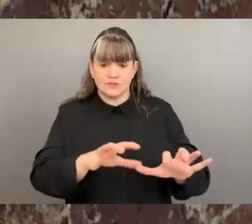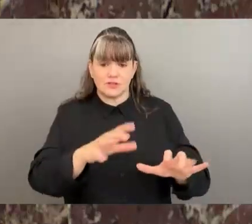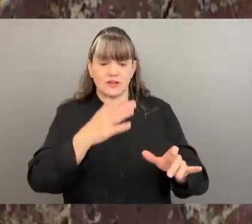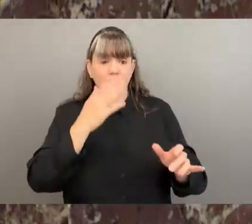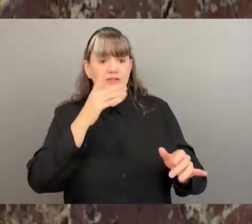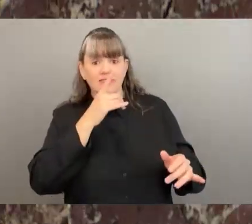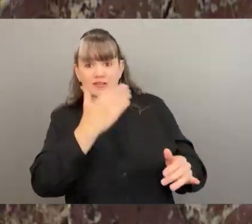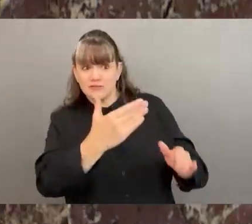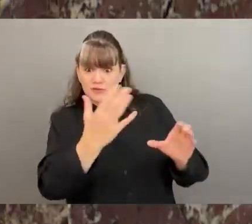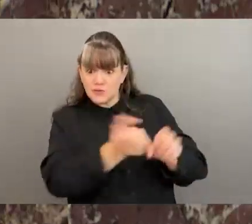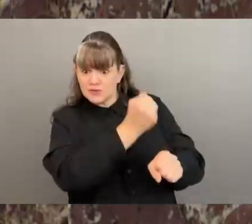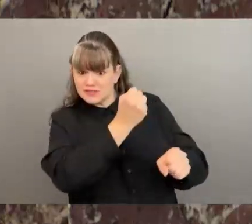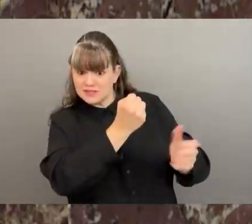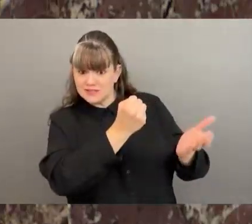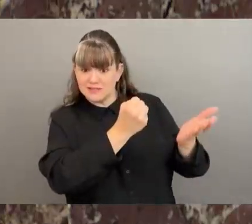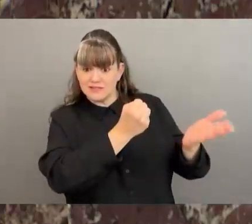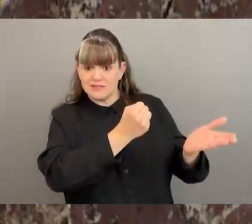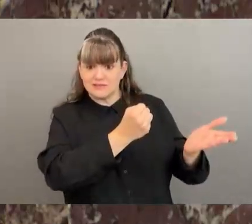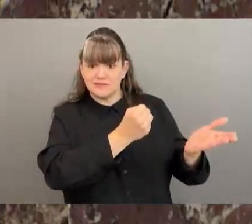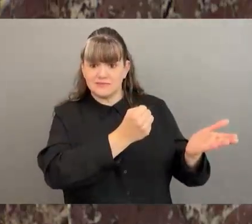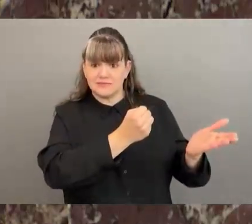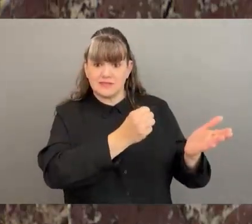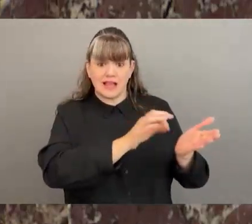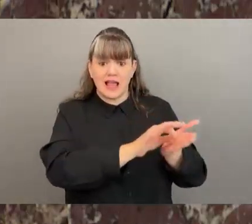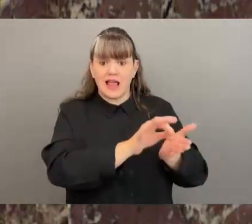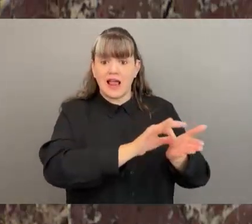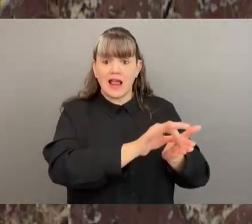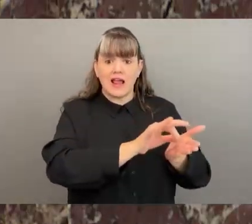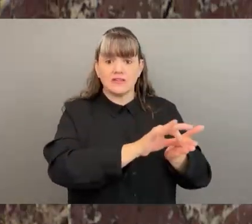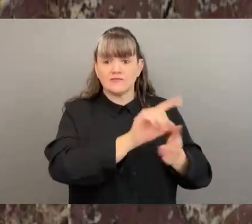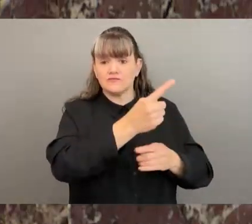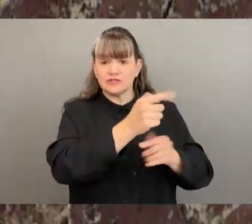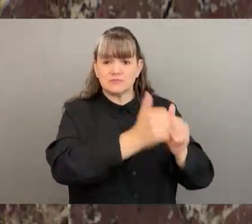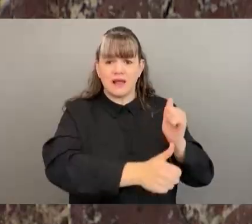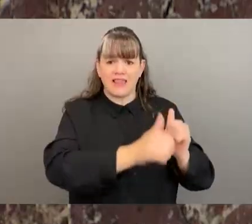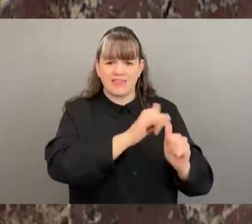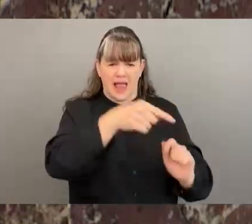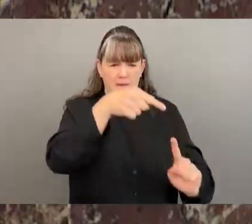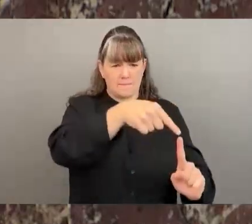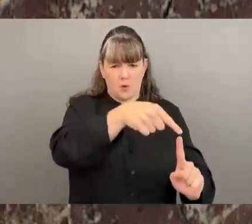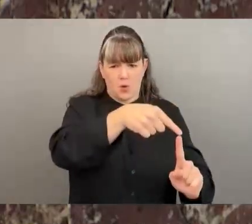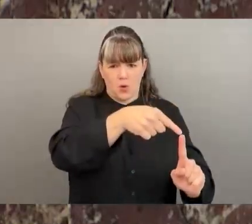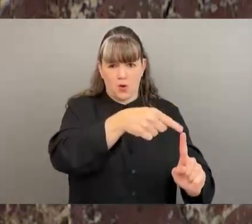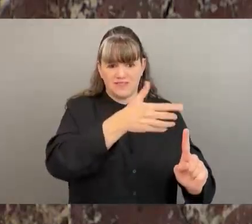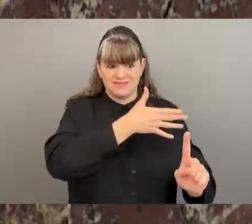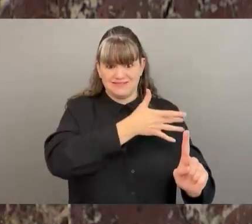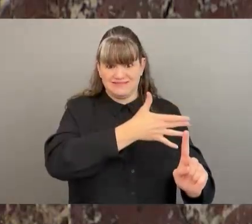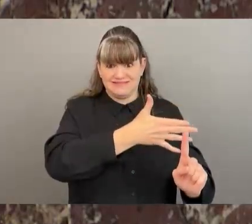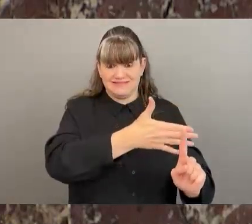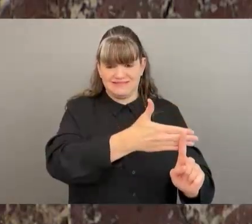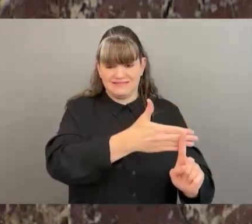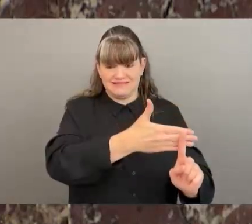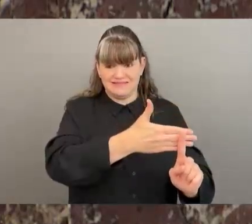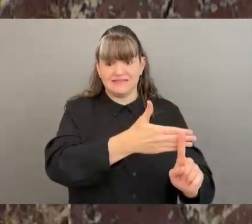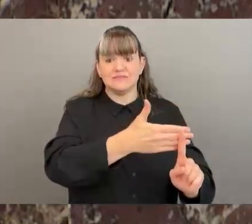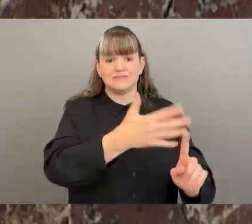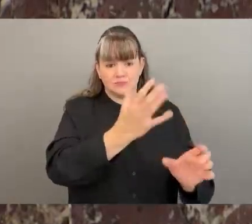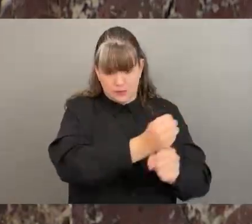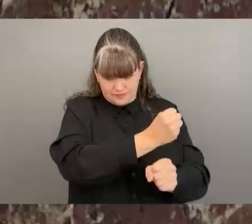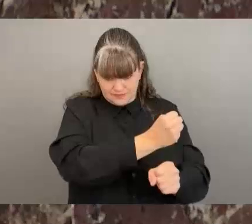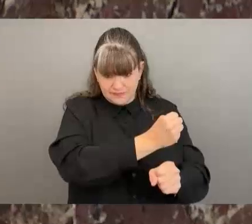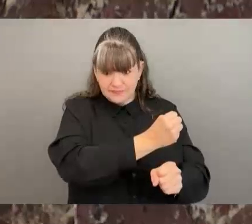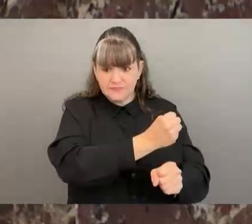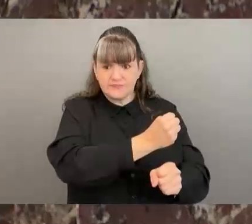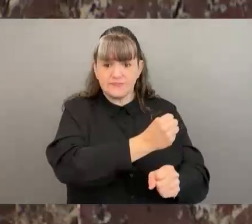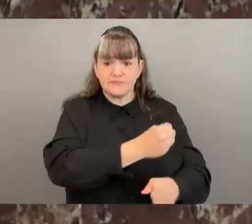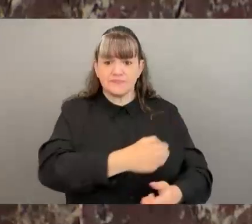counting system, which locks us further into an adversarial status quo, where collaboration